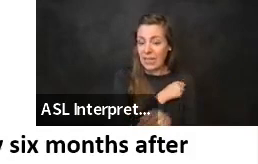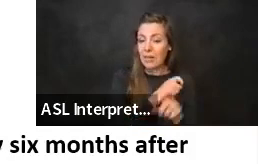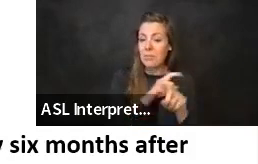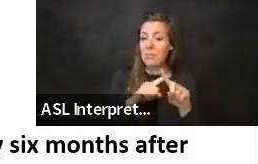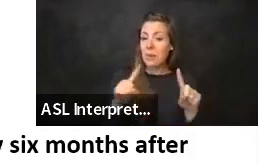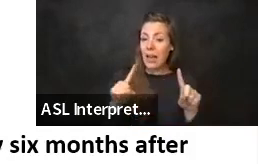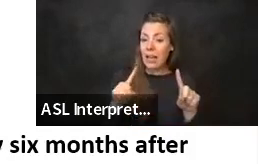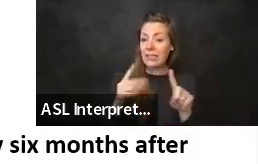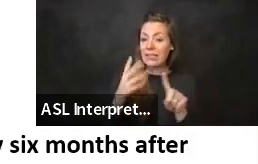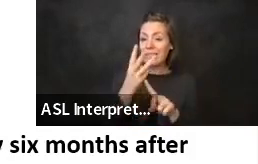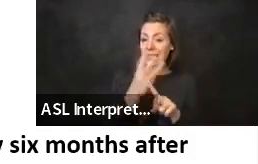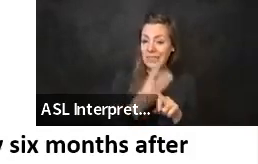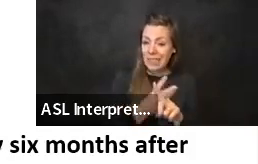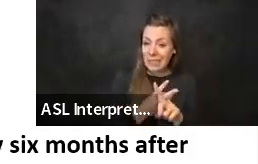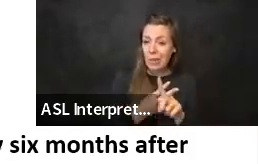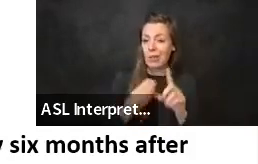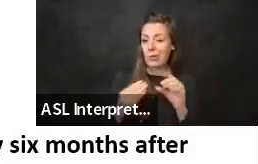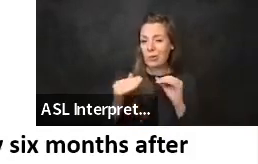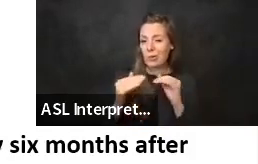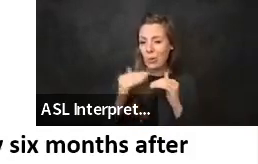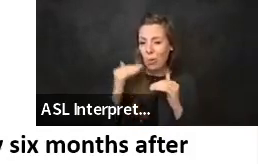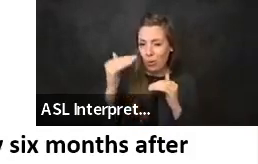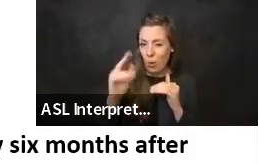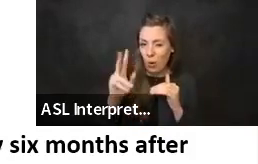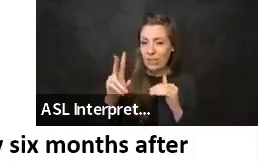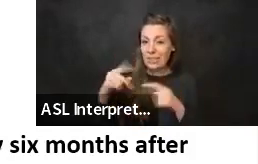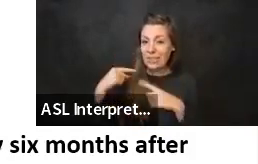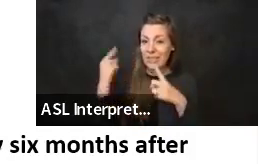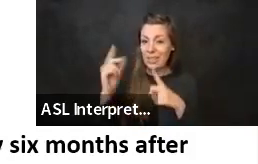been 6 months or more since their second